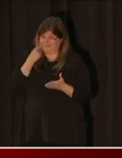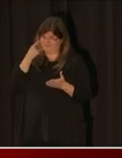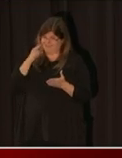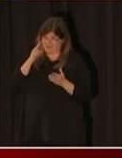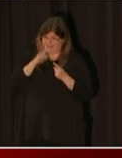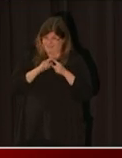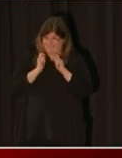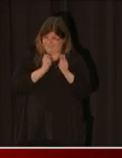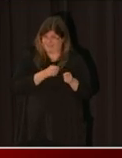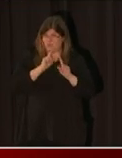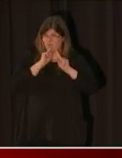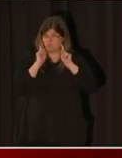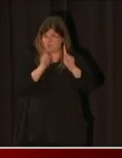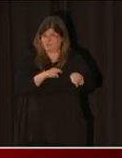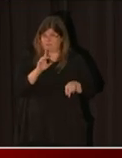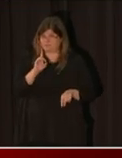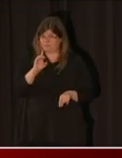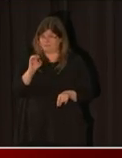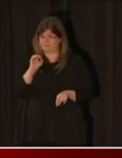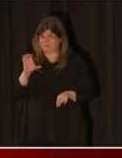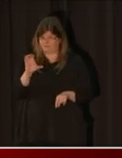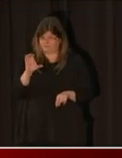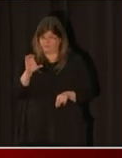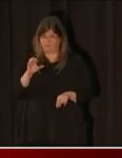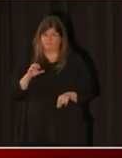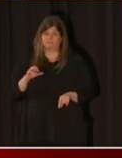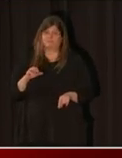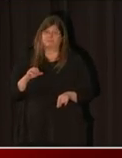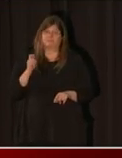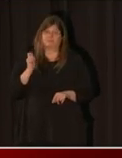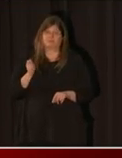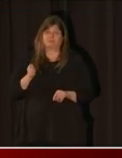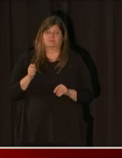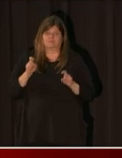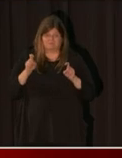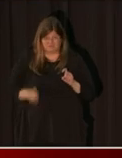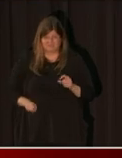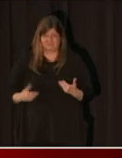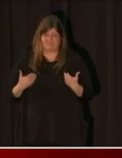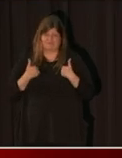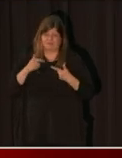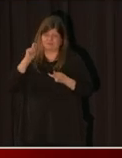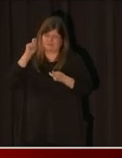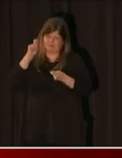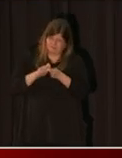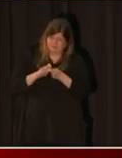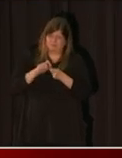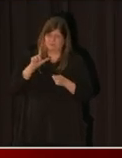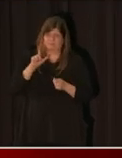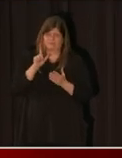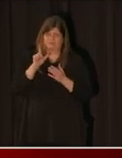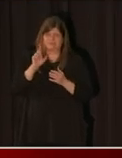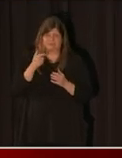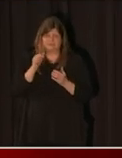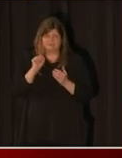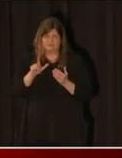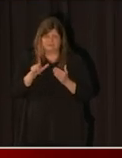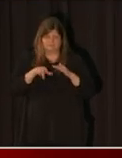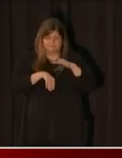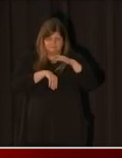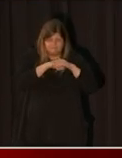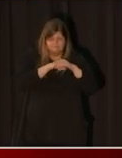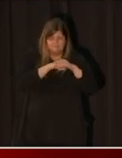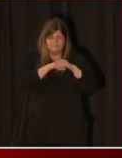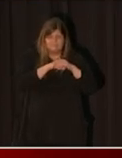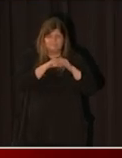the judge had to have certain legal thresholds met, and the phrase he uses, a legal term of art, as one of